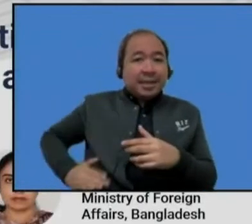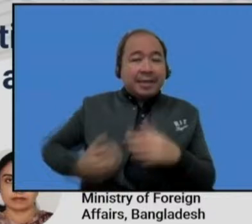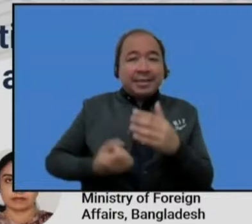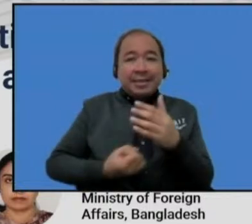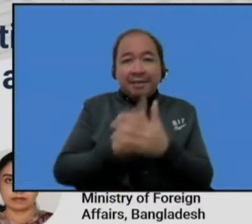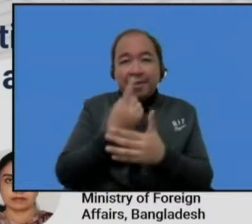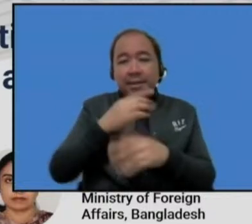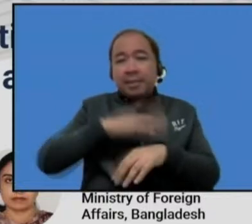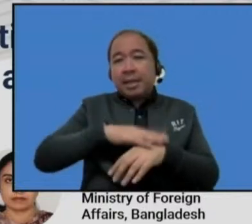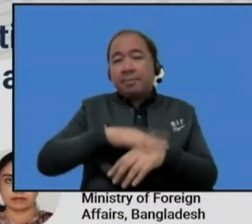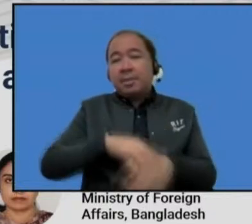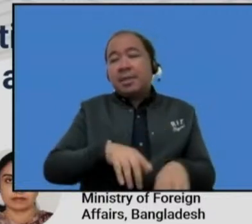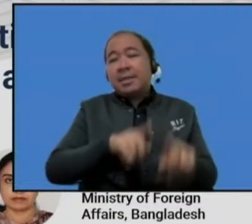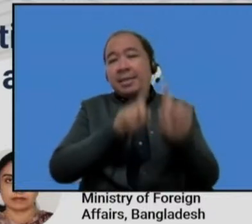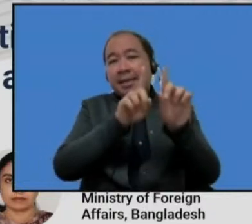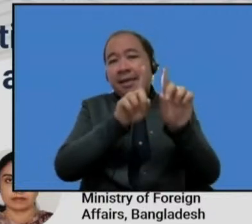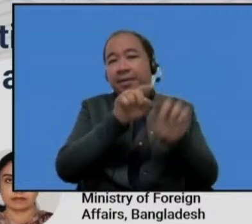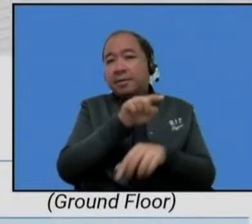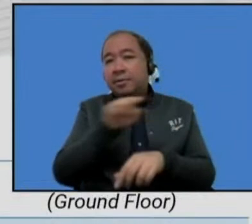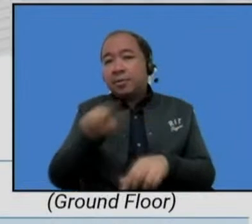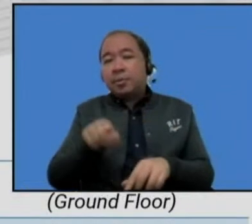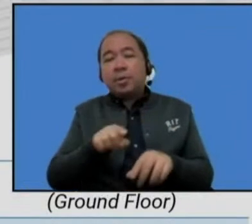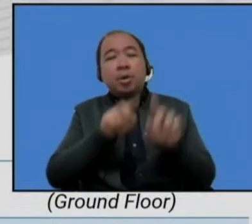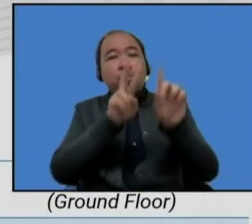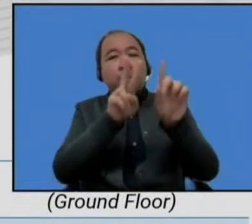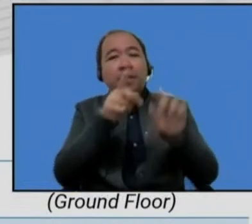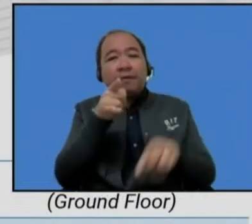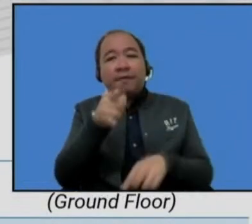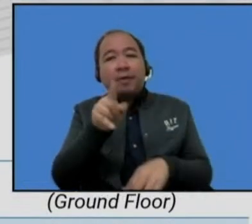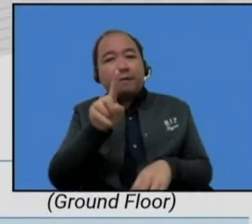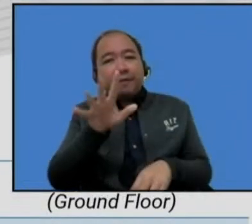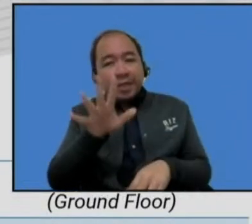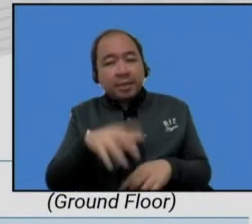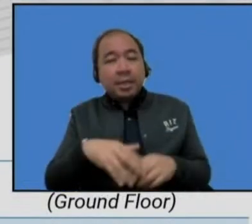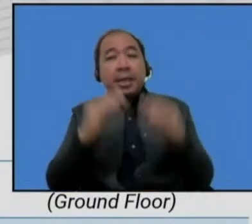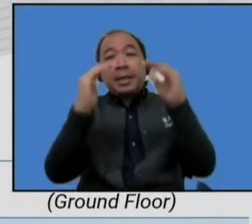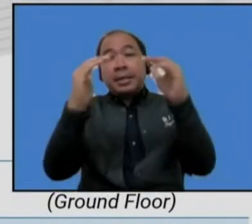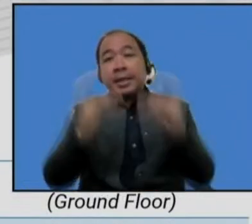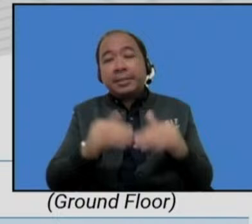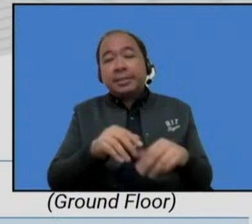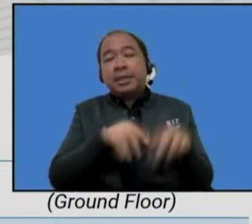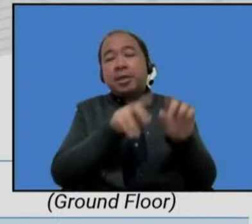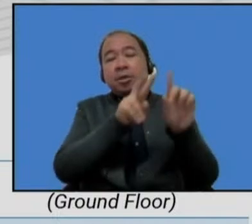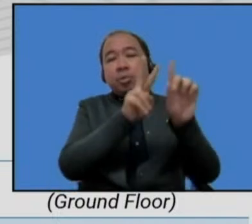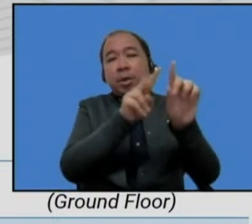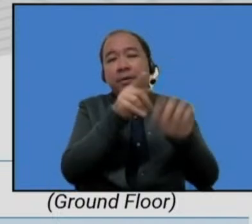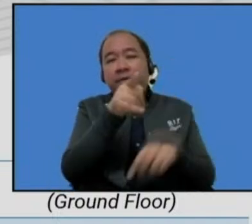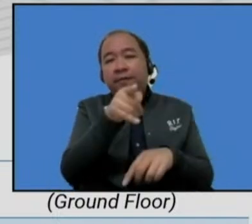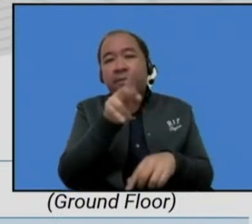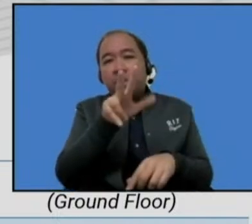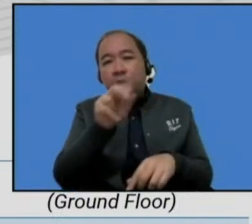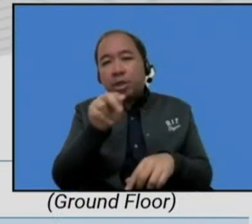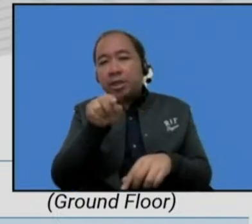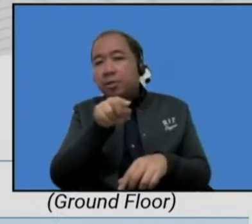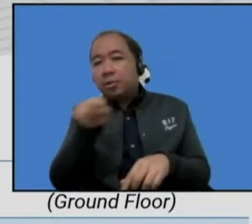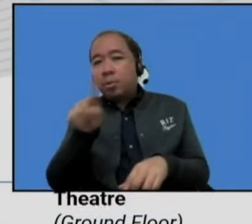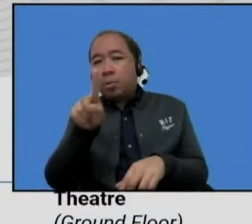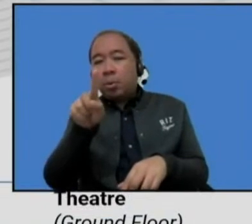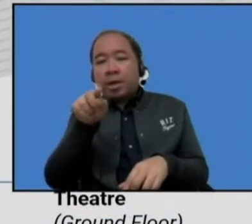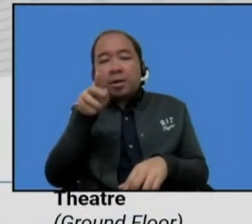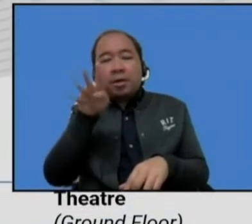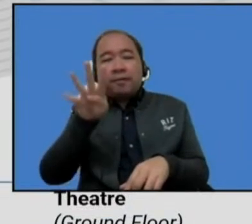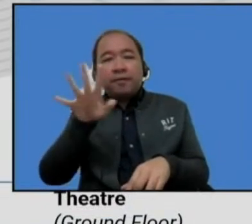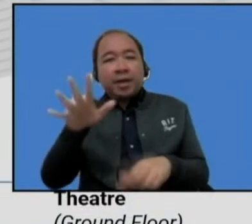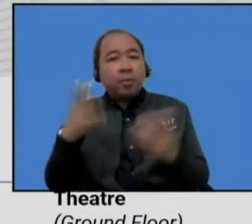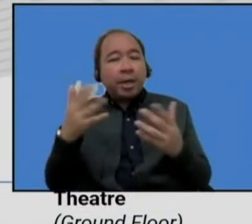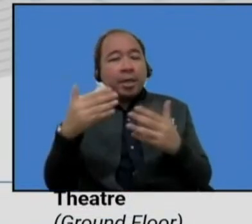11 to 12:15 and from 12:30 to 1:45 in meeting rooms A, F,